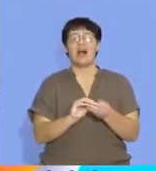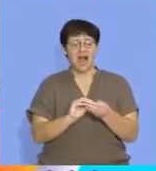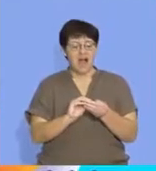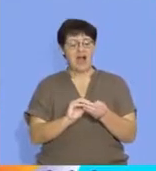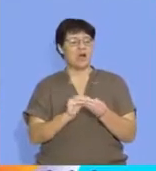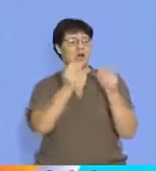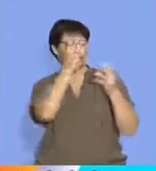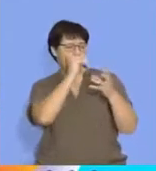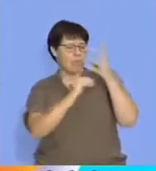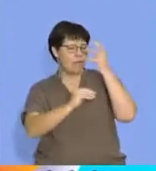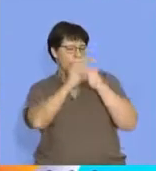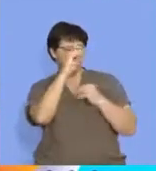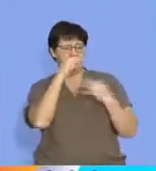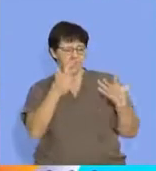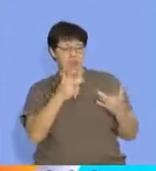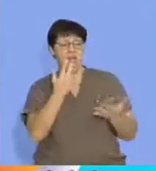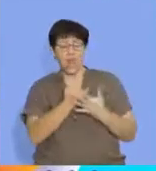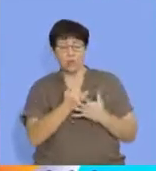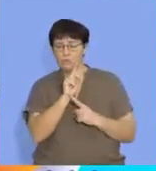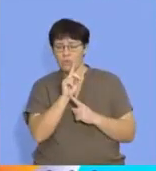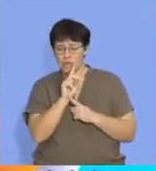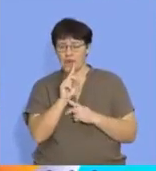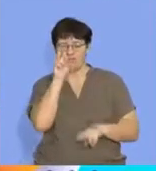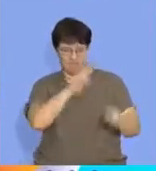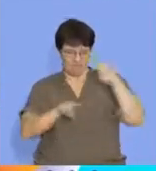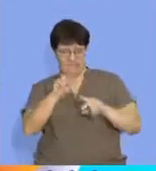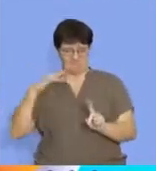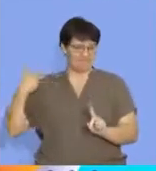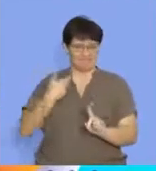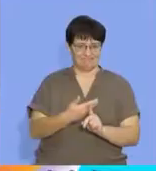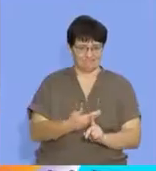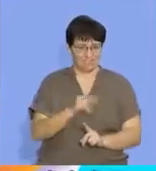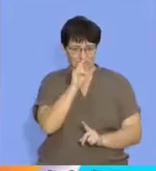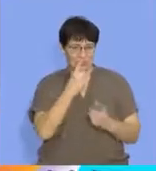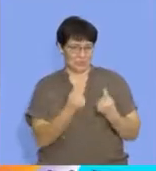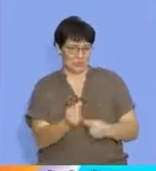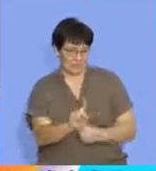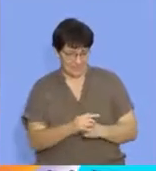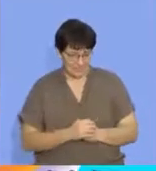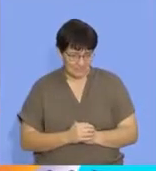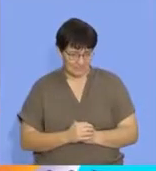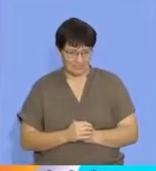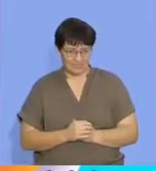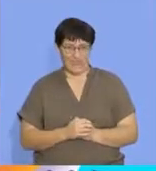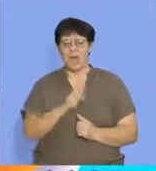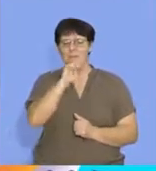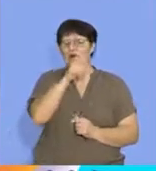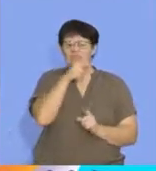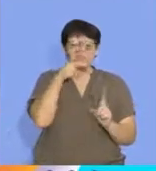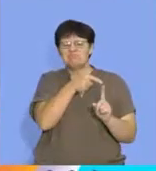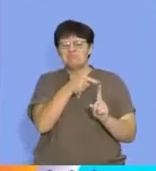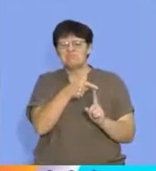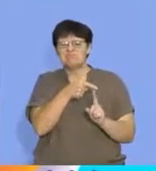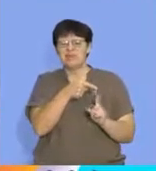journey, and we're just going to recap a little bit of what we've looked at in the past couple of lessons, what microorganisms